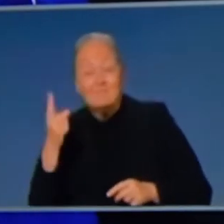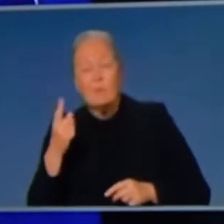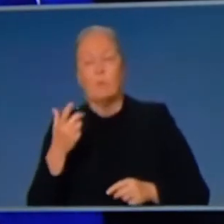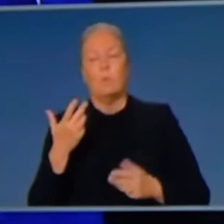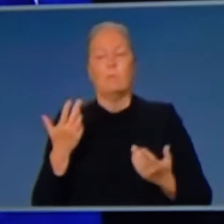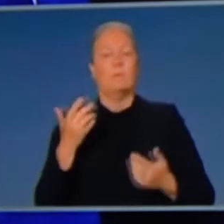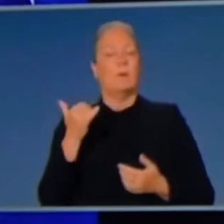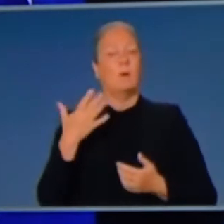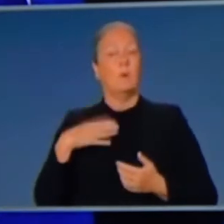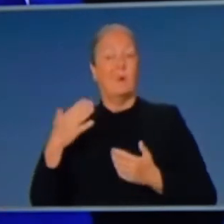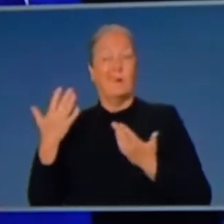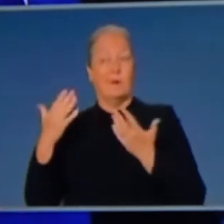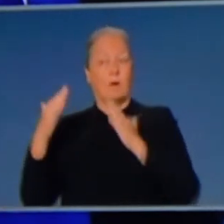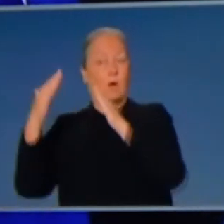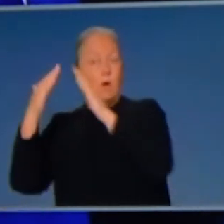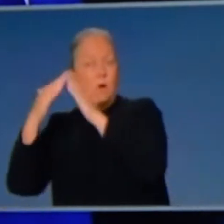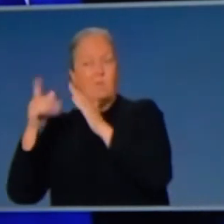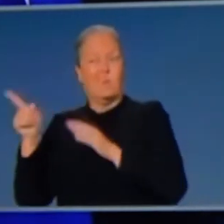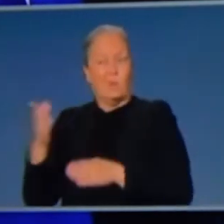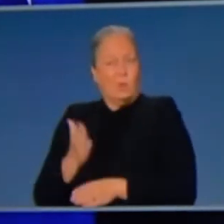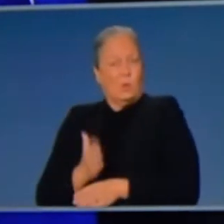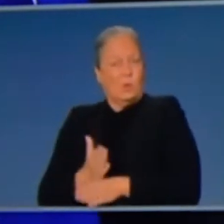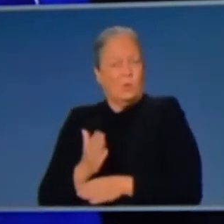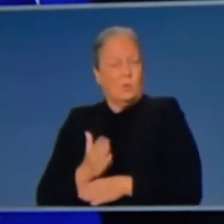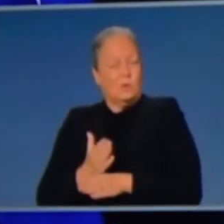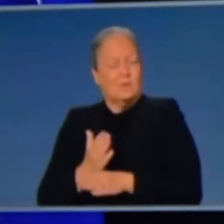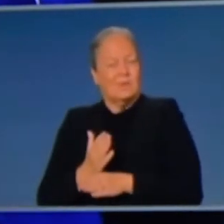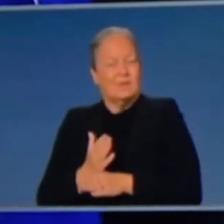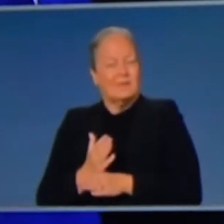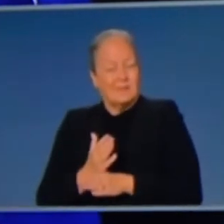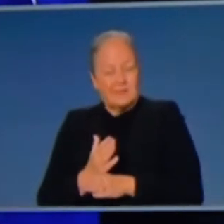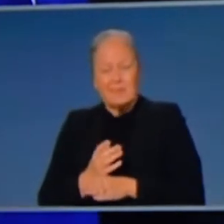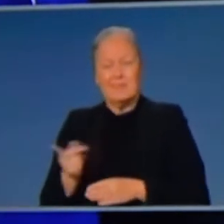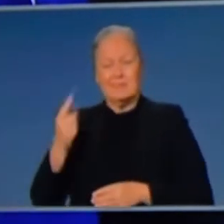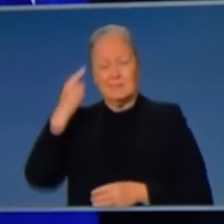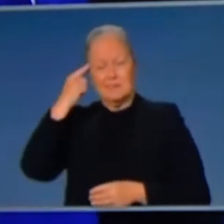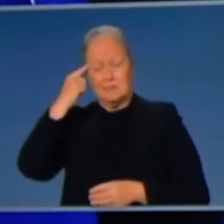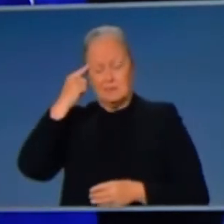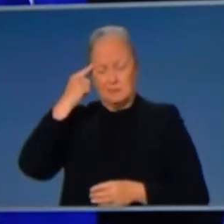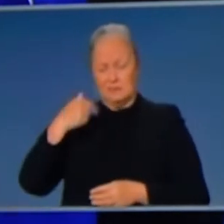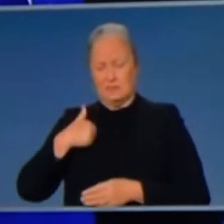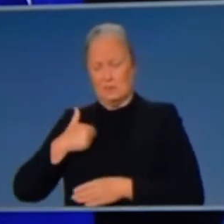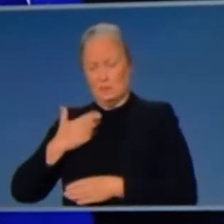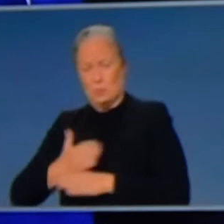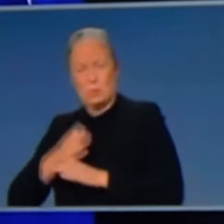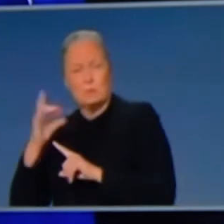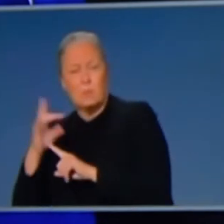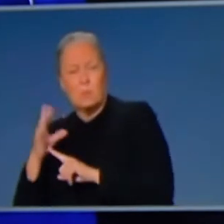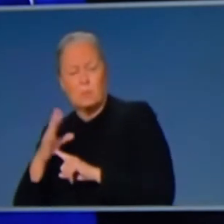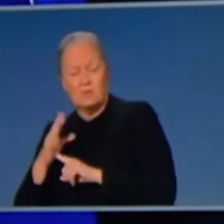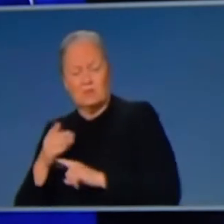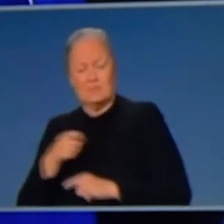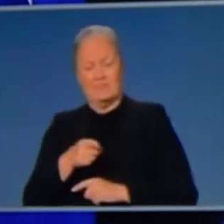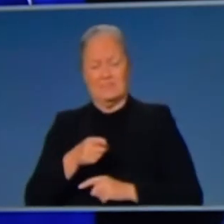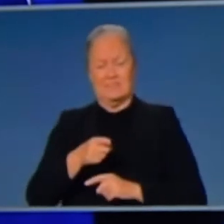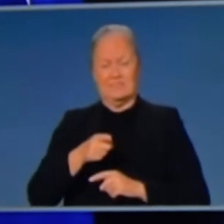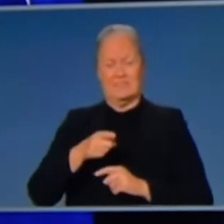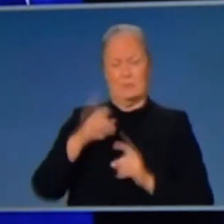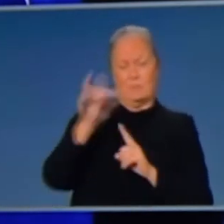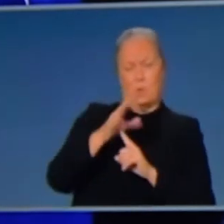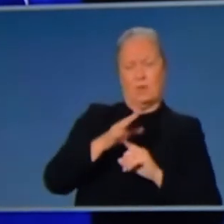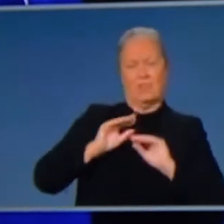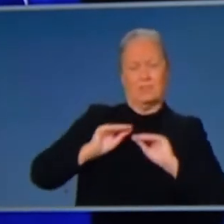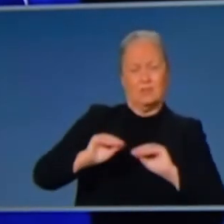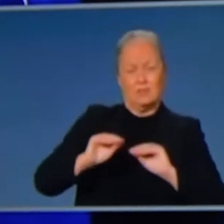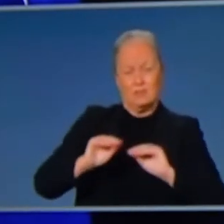home because of their work commitments, that they don't have to choose between their children's education and having a job that can feed their